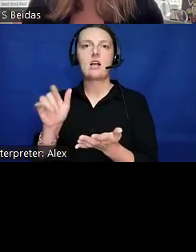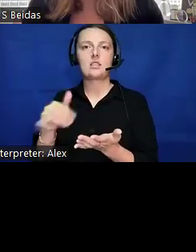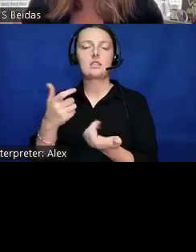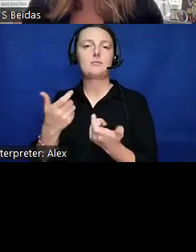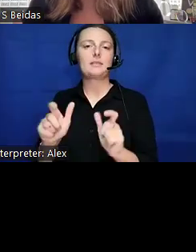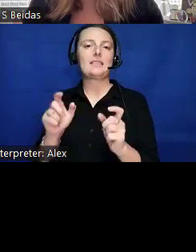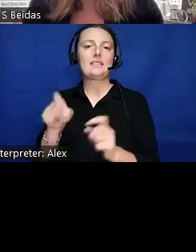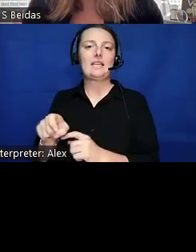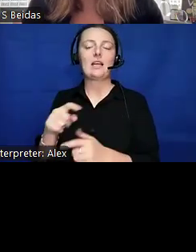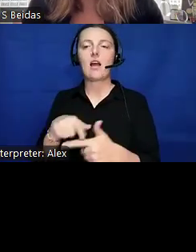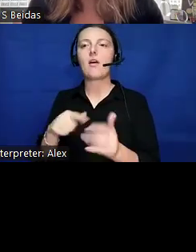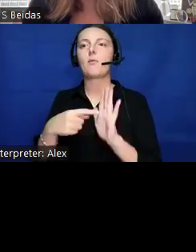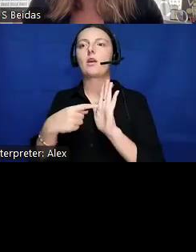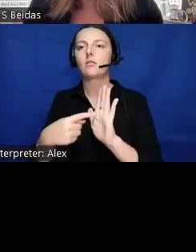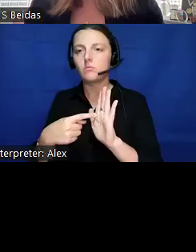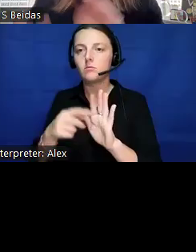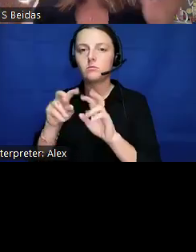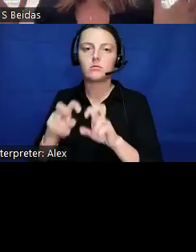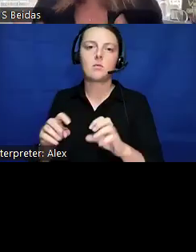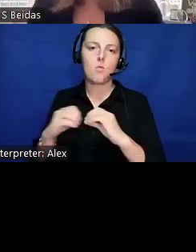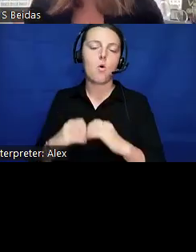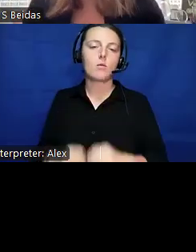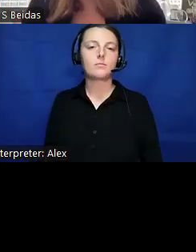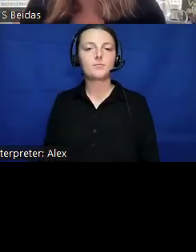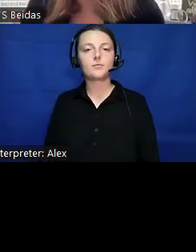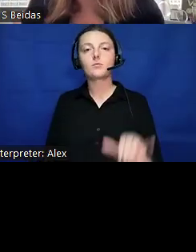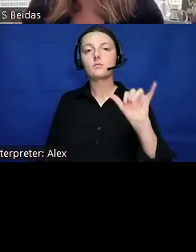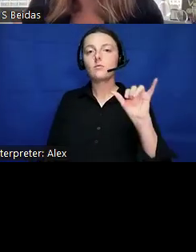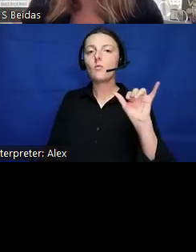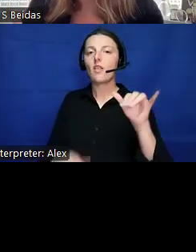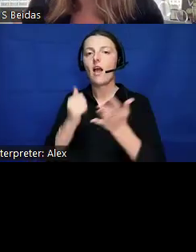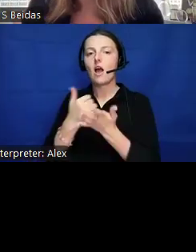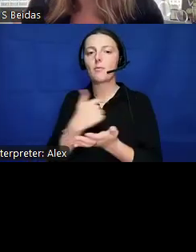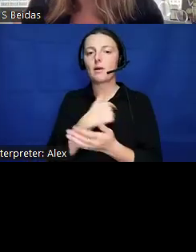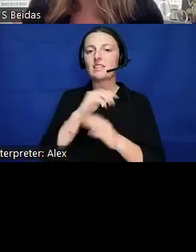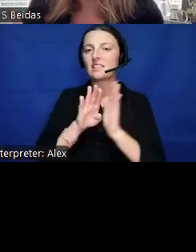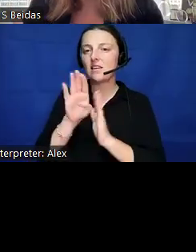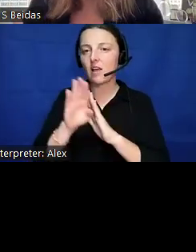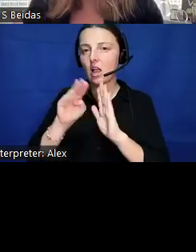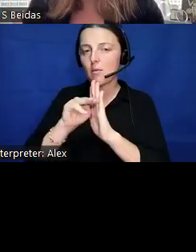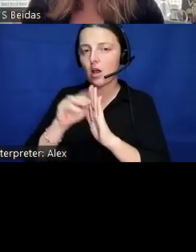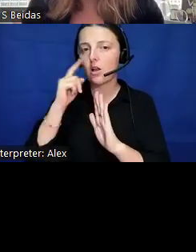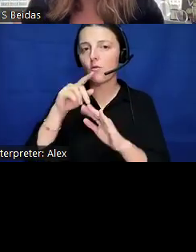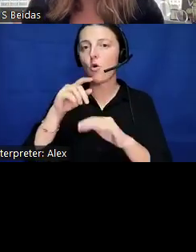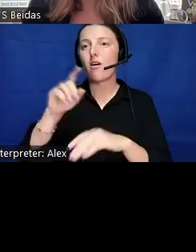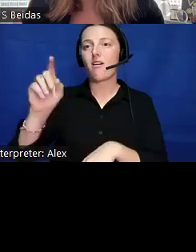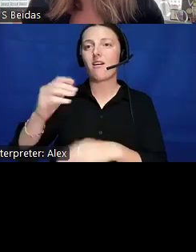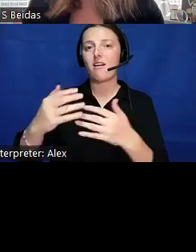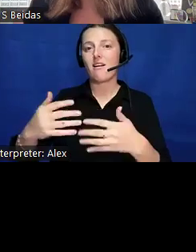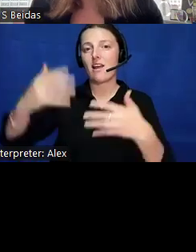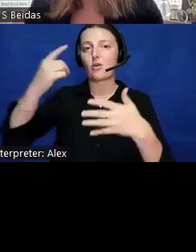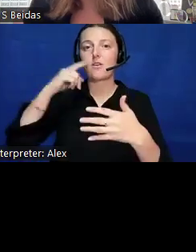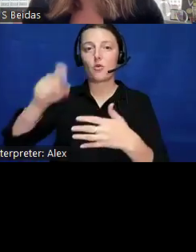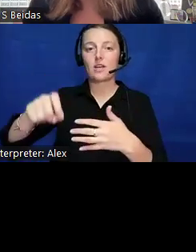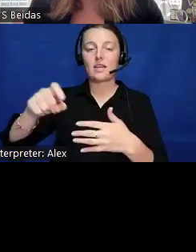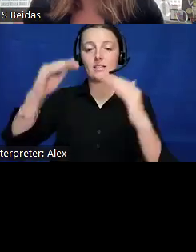And that really allowed us to develop a mental model of kind of Maslow's hierarchy of needs for community mental health clinics, where there